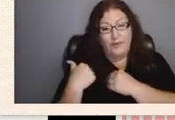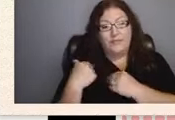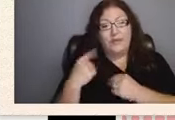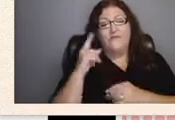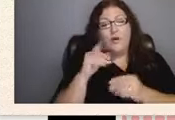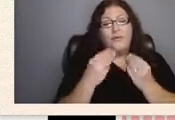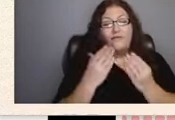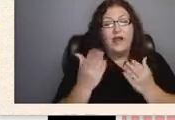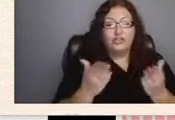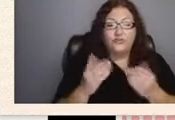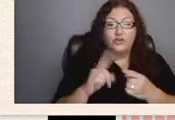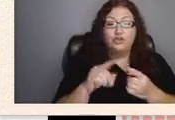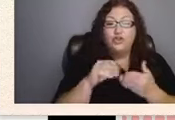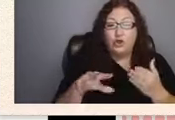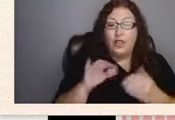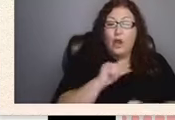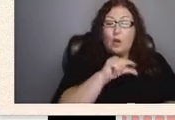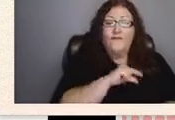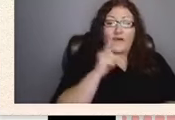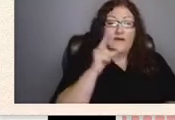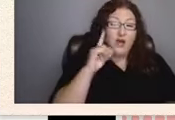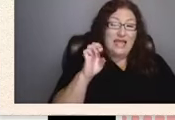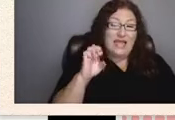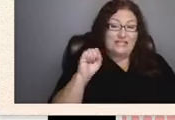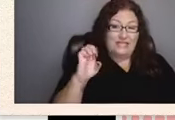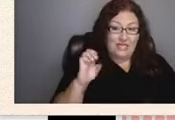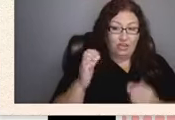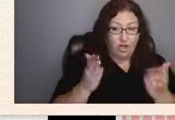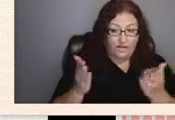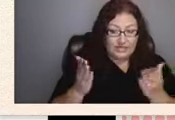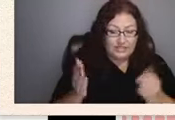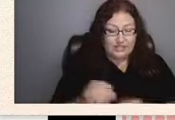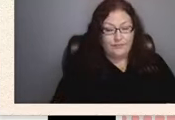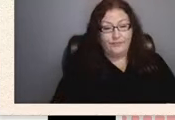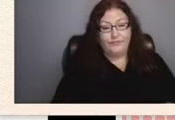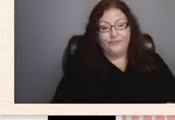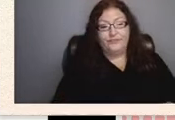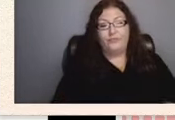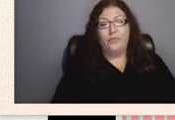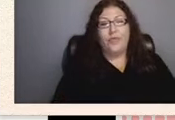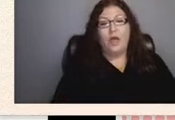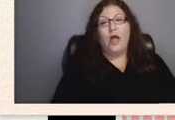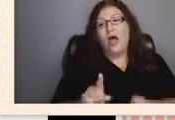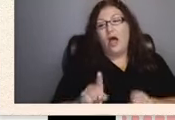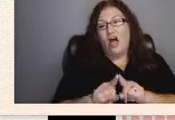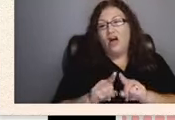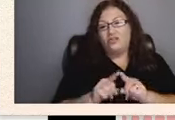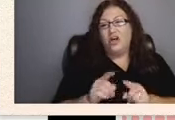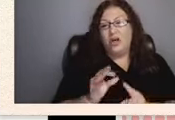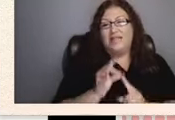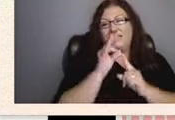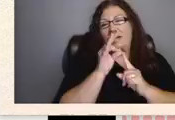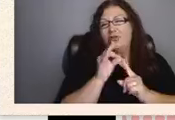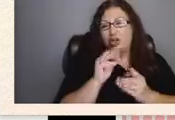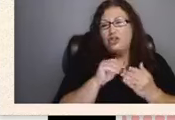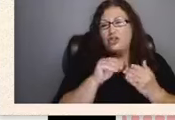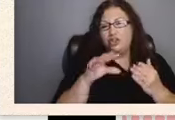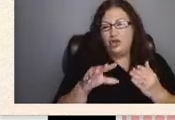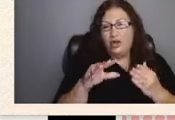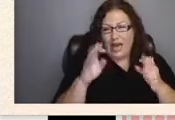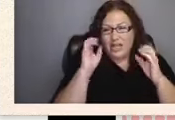to the students that qualify for ESE services, also known as Exceptional Student Educational Services.